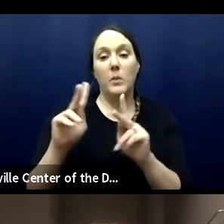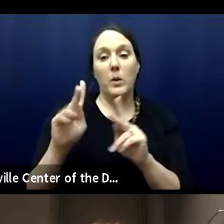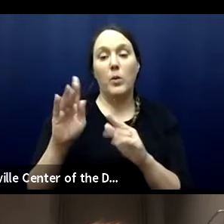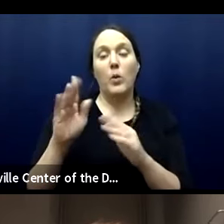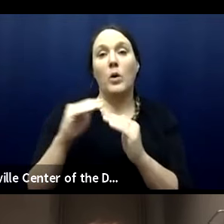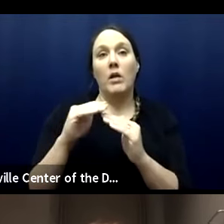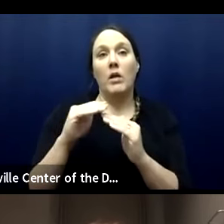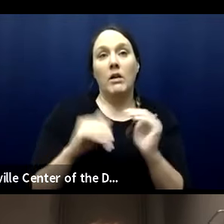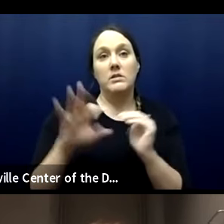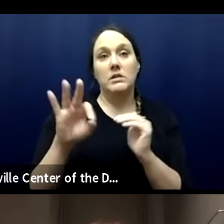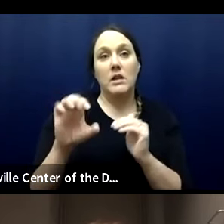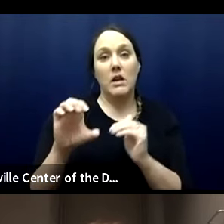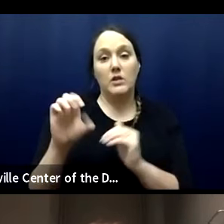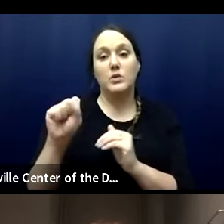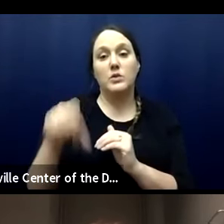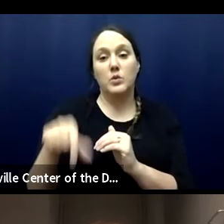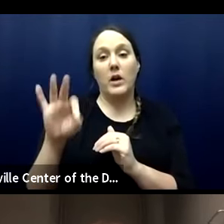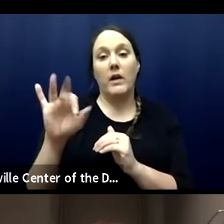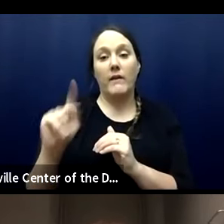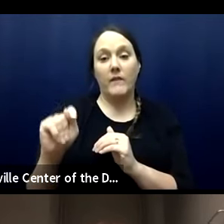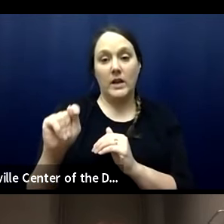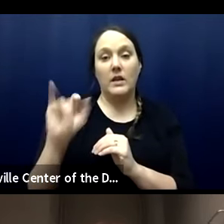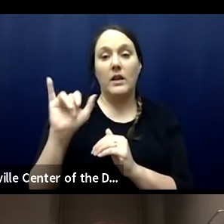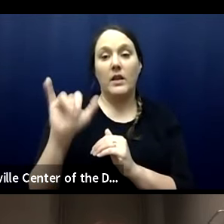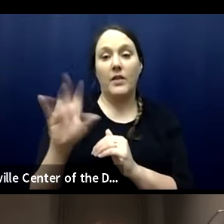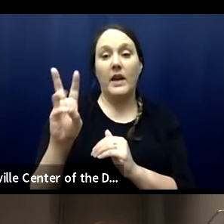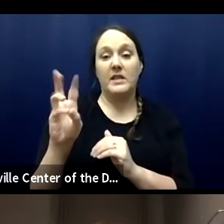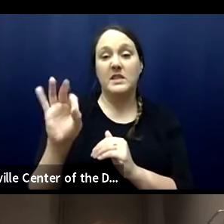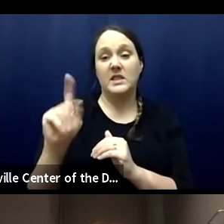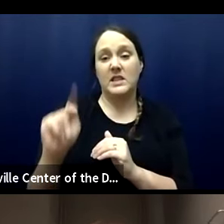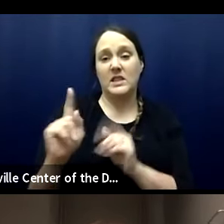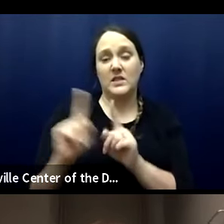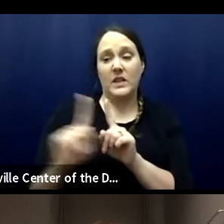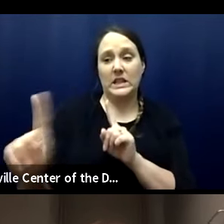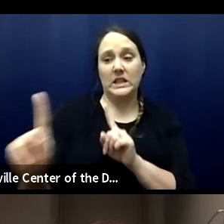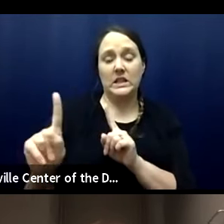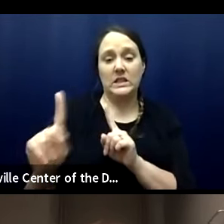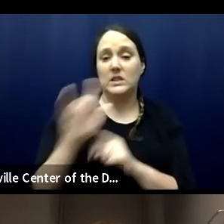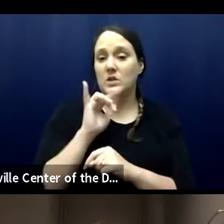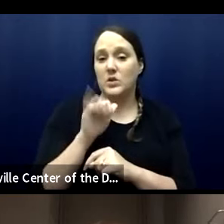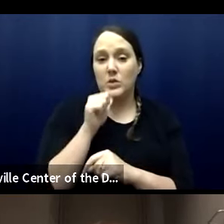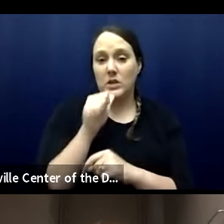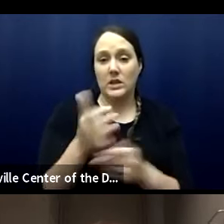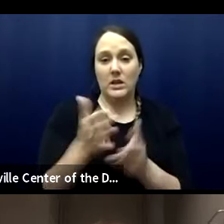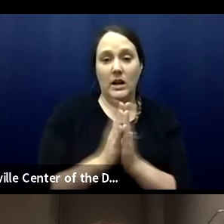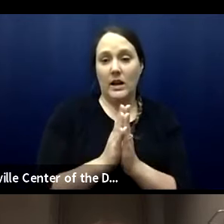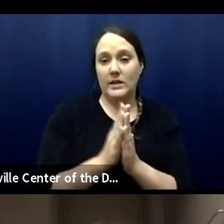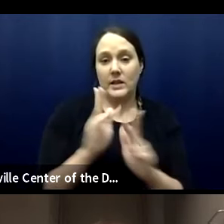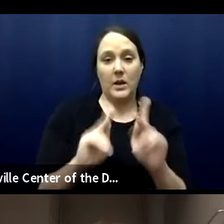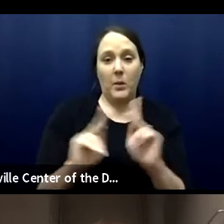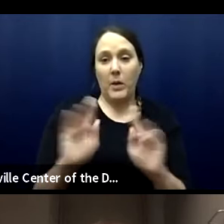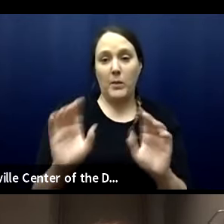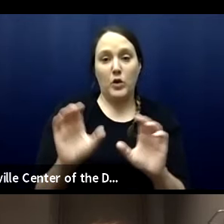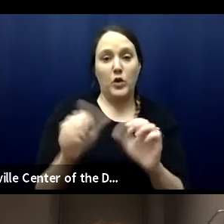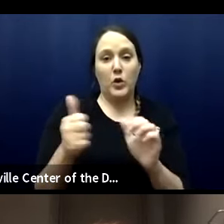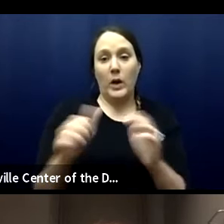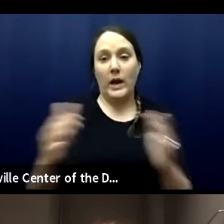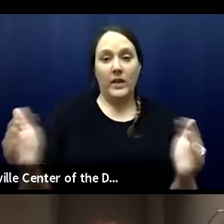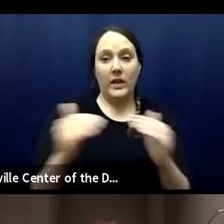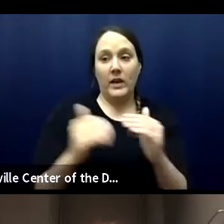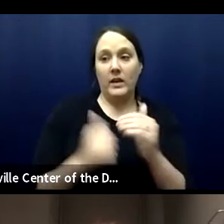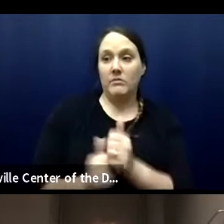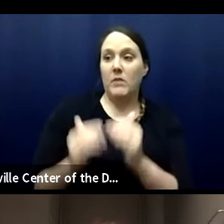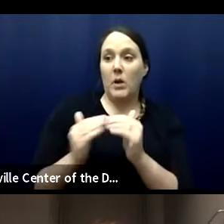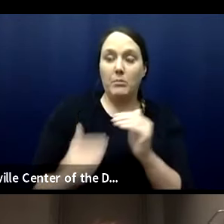feet literally puts people at a 6-foot distance. So we're really not asking people to do anything above and